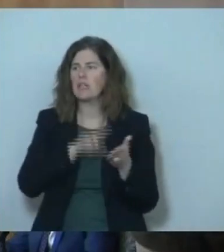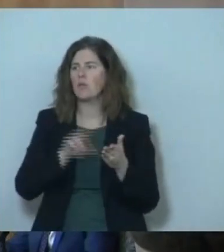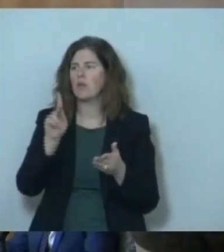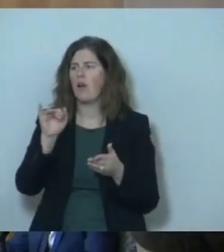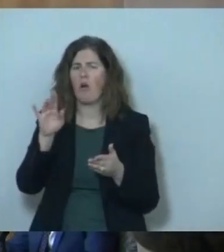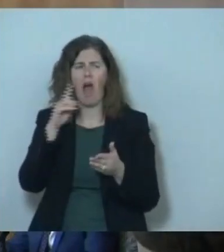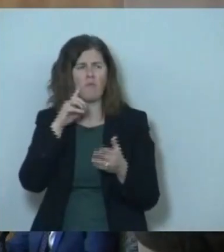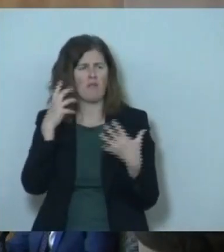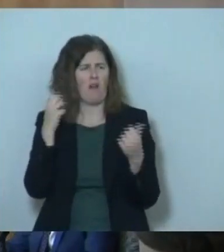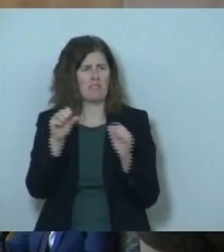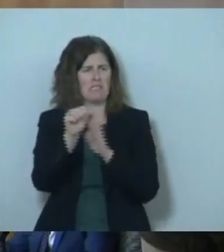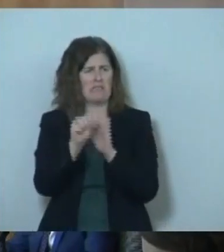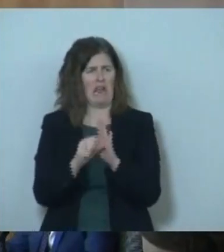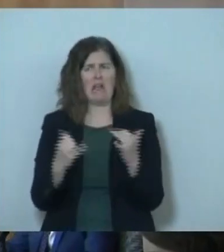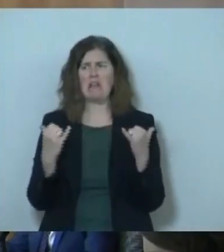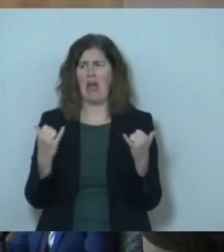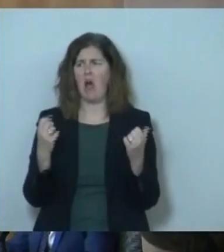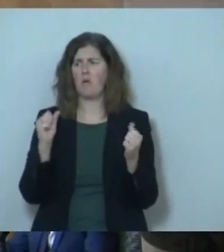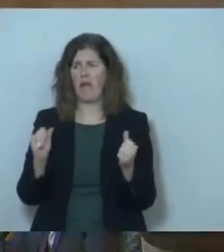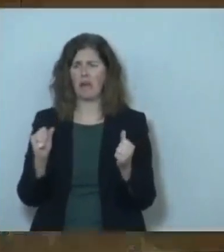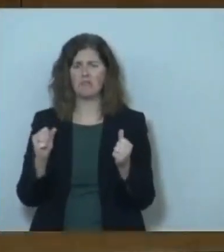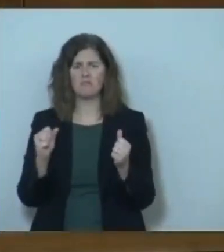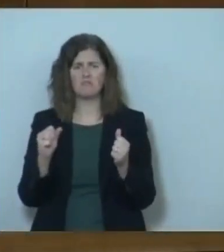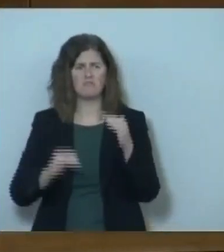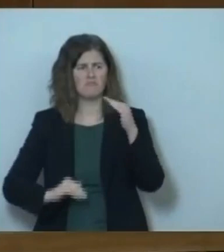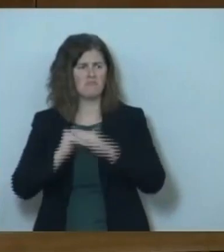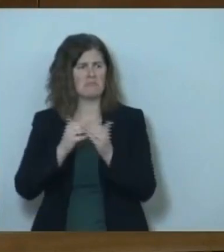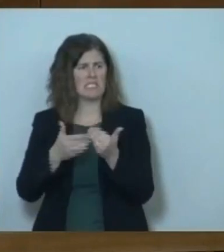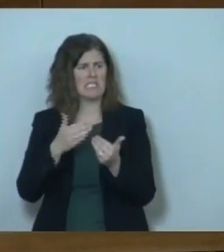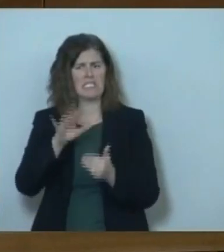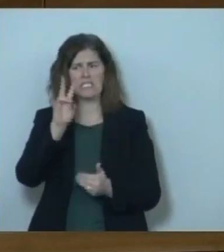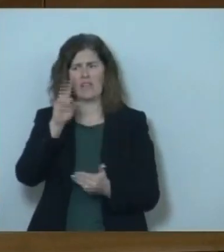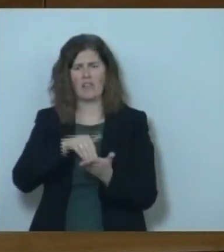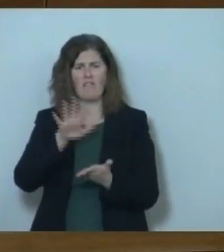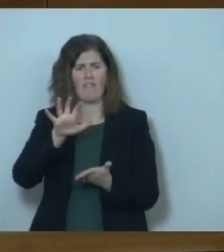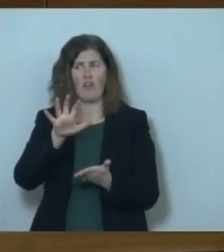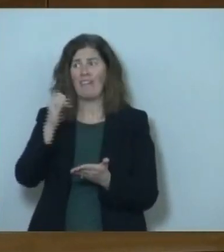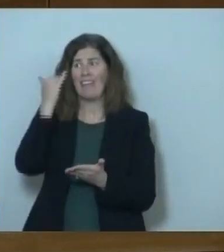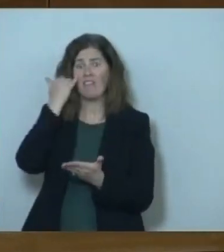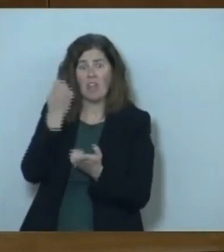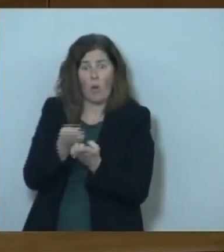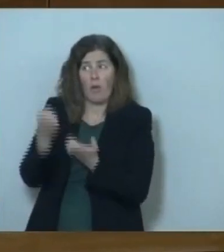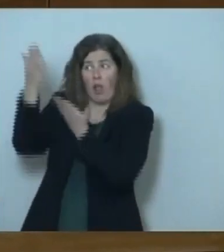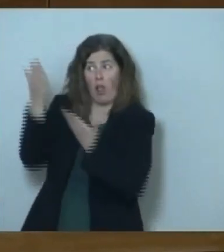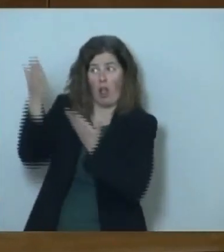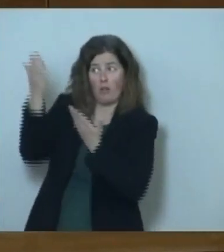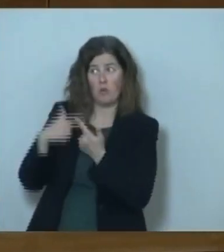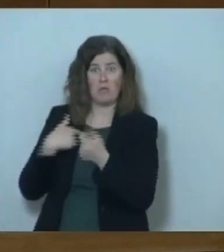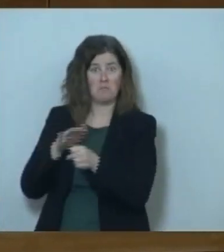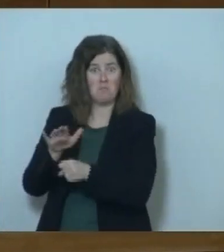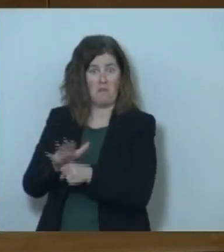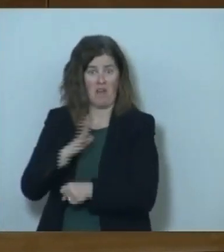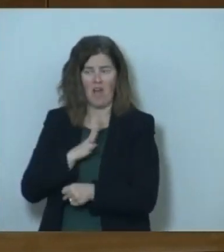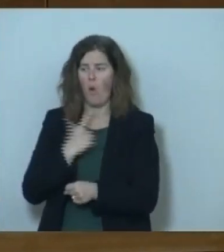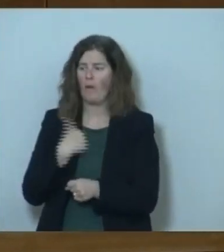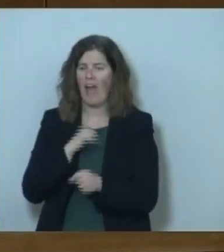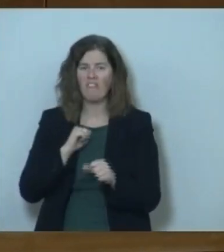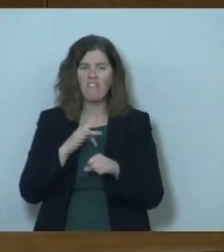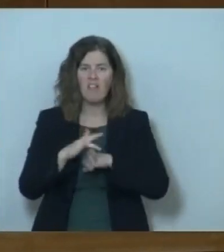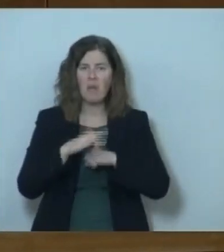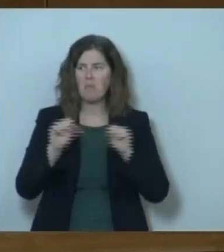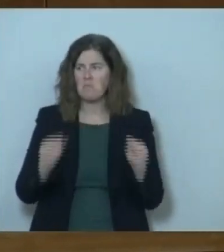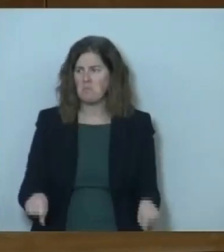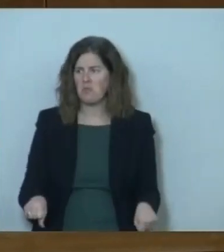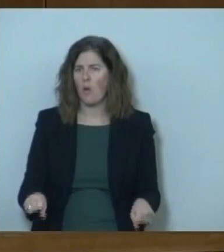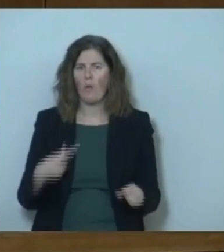7,500 now, given an adequate supply chain and given all the other factors. We have the capacity, and we generally have